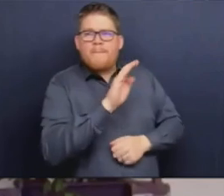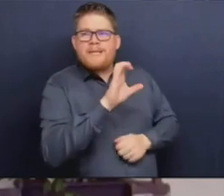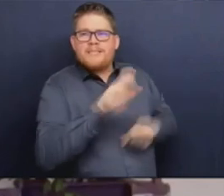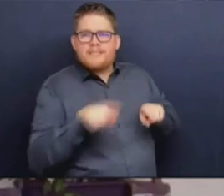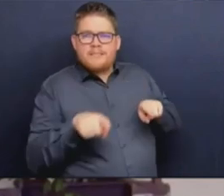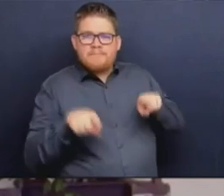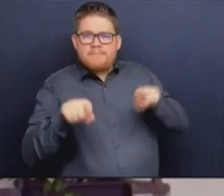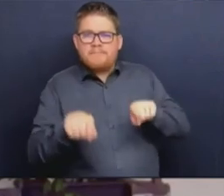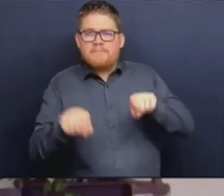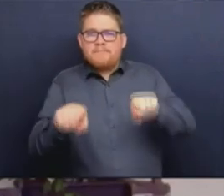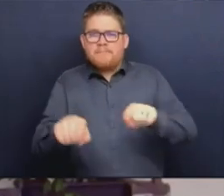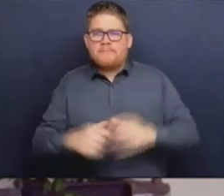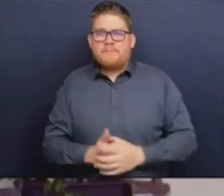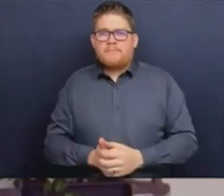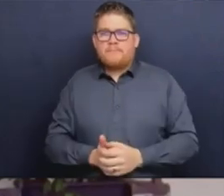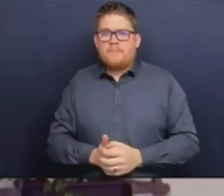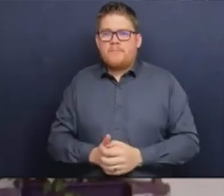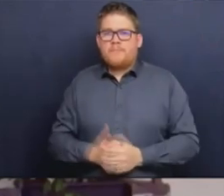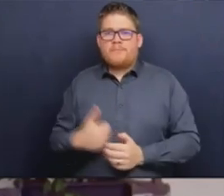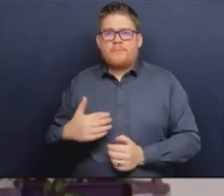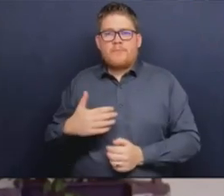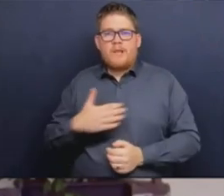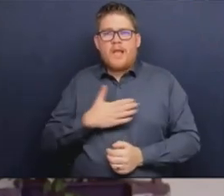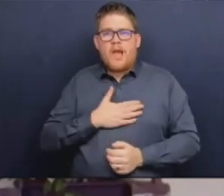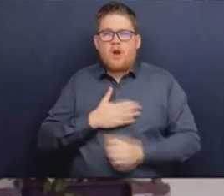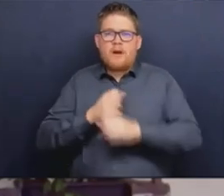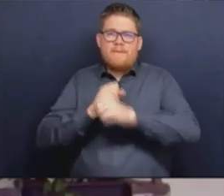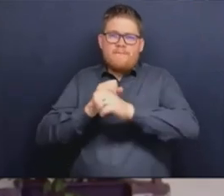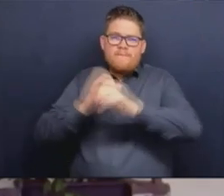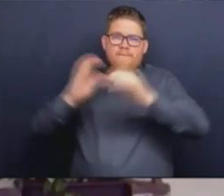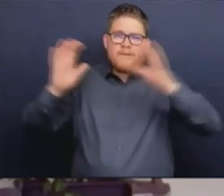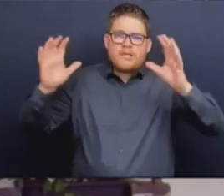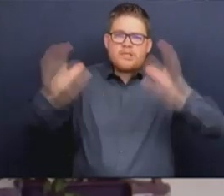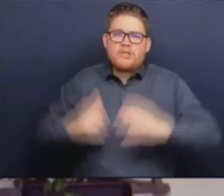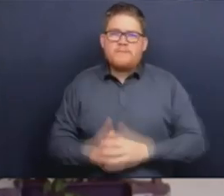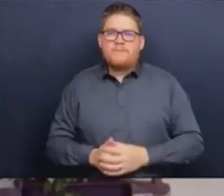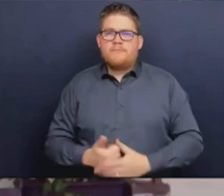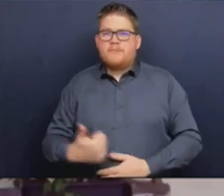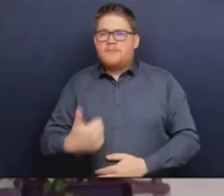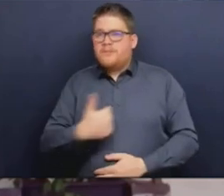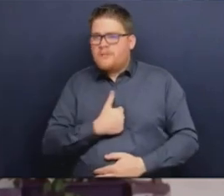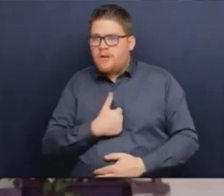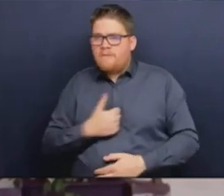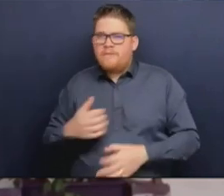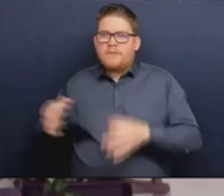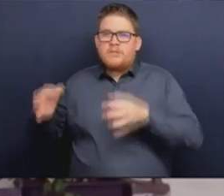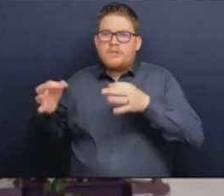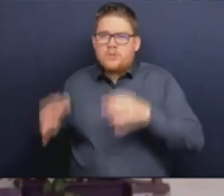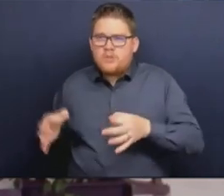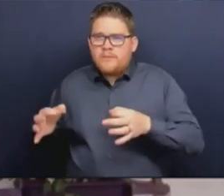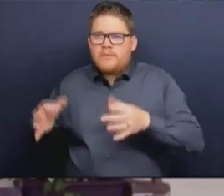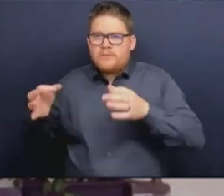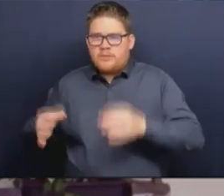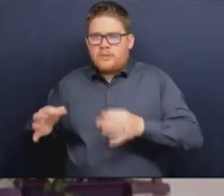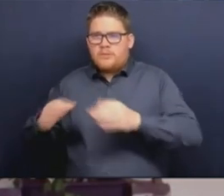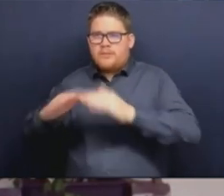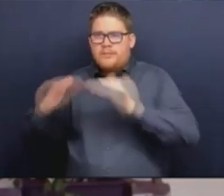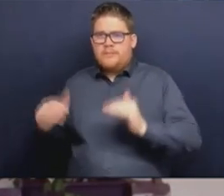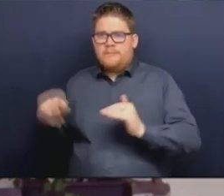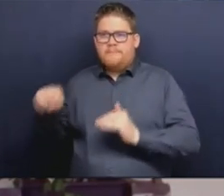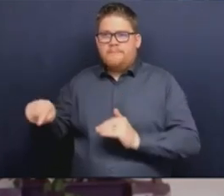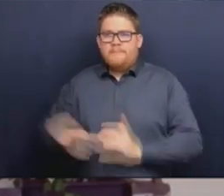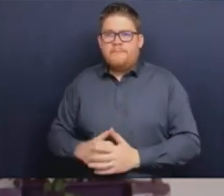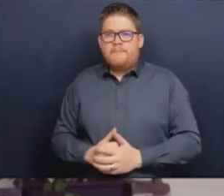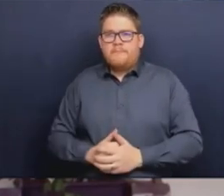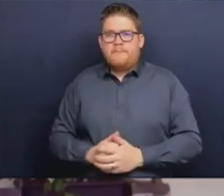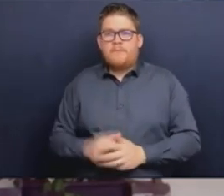have is a self-determined system of justice that has to be recognized. And it does need, we do